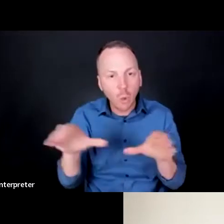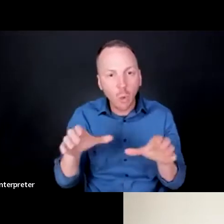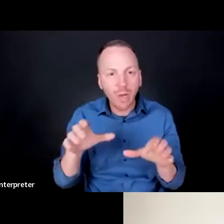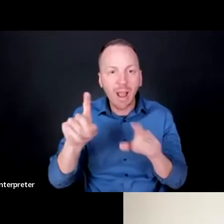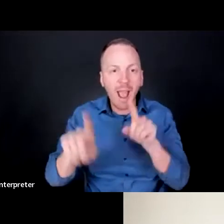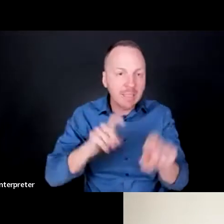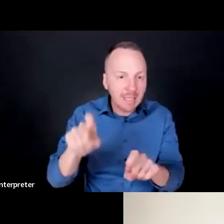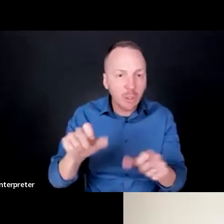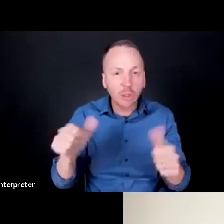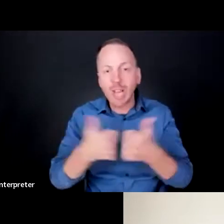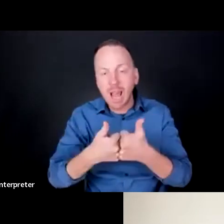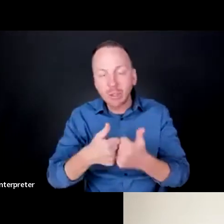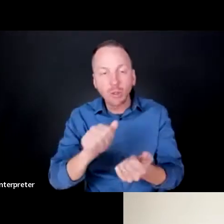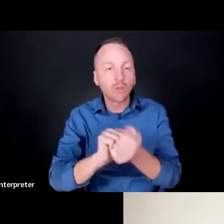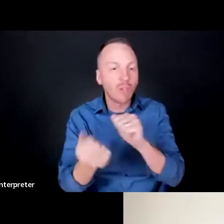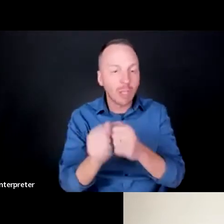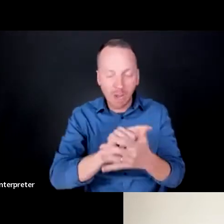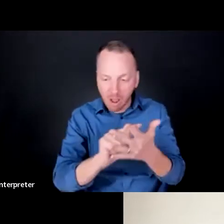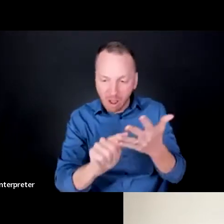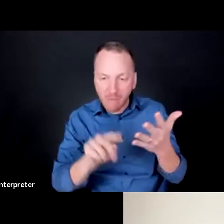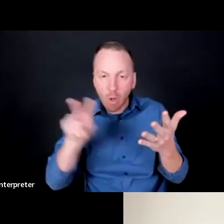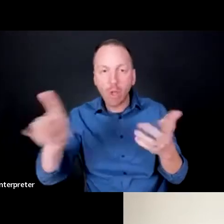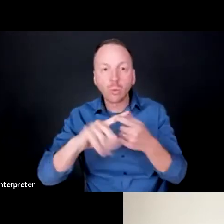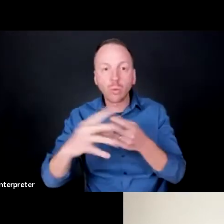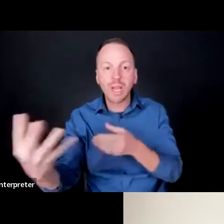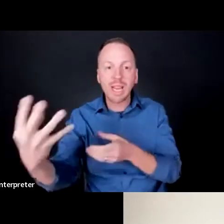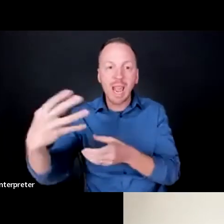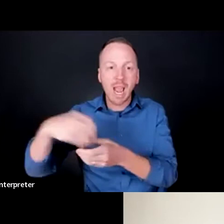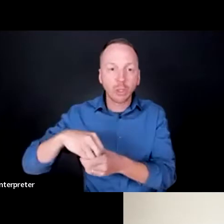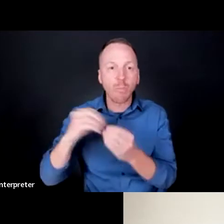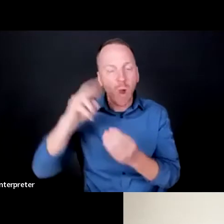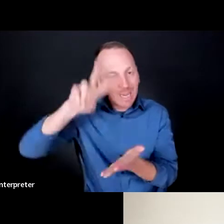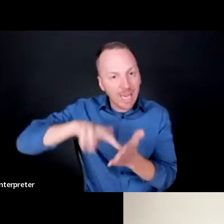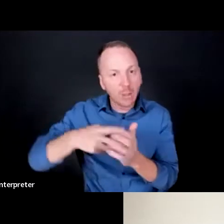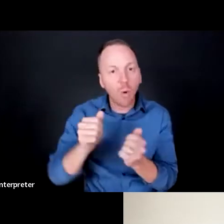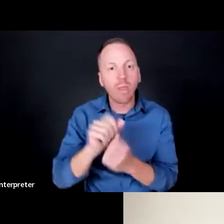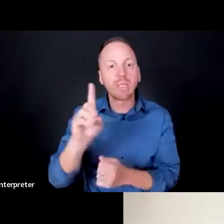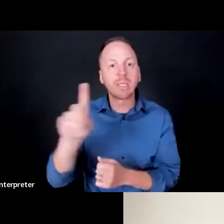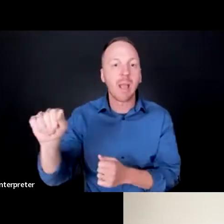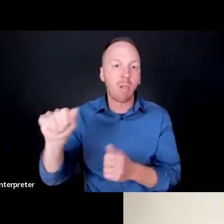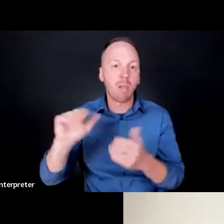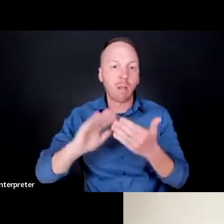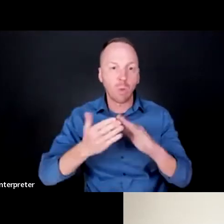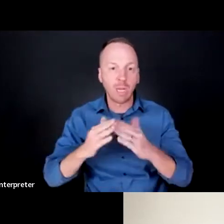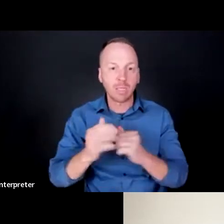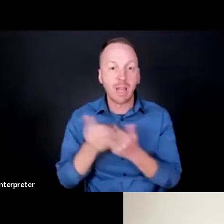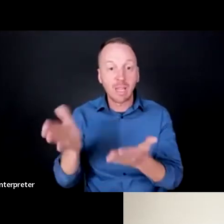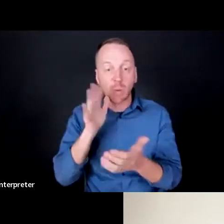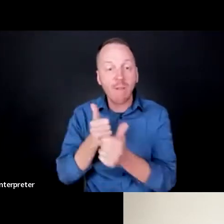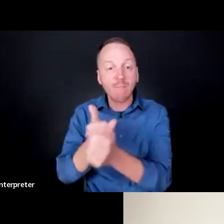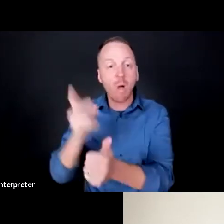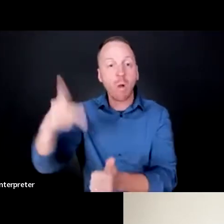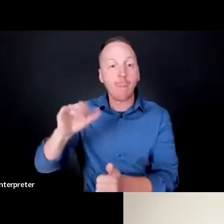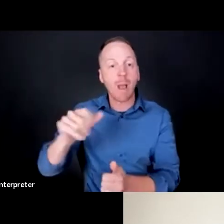asking, challenging, changing as it looks towards engaging more intentionally with disabled communities. This will be followed by